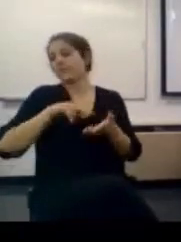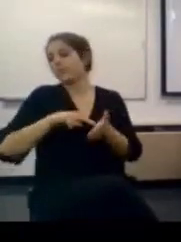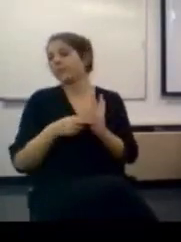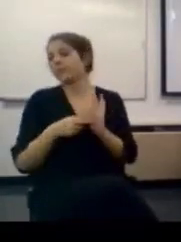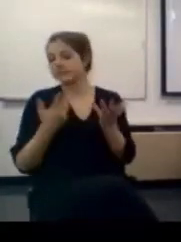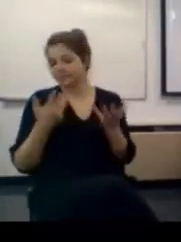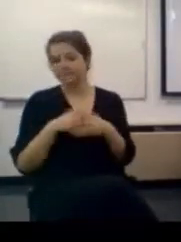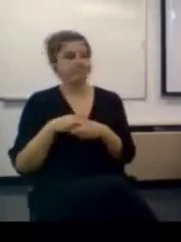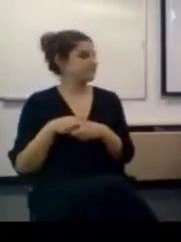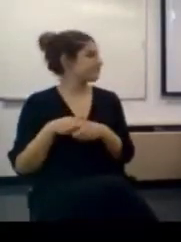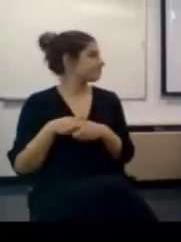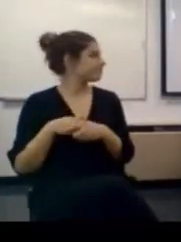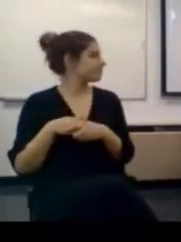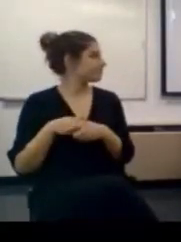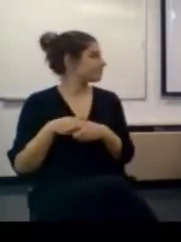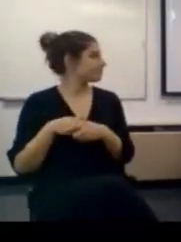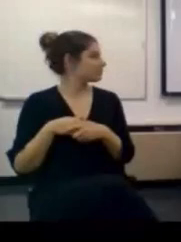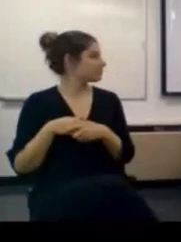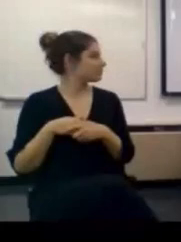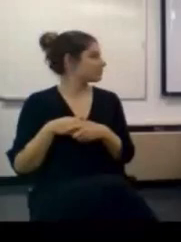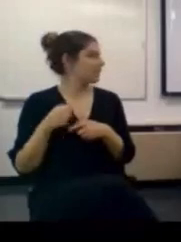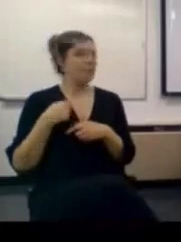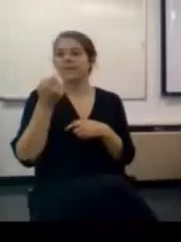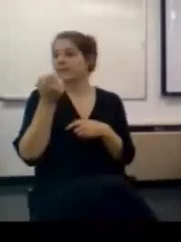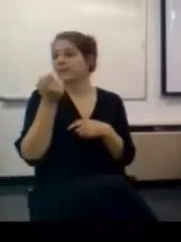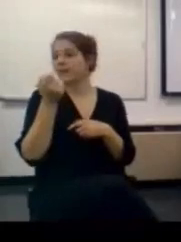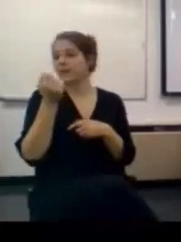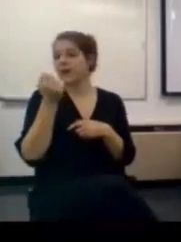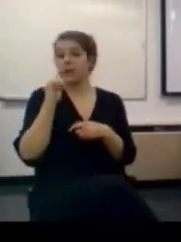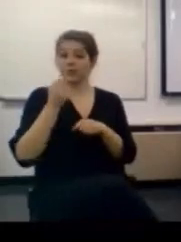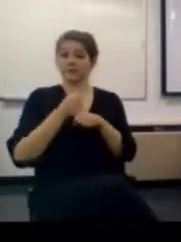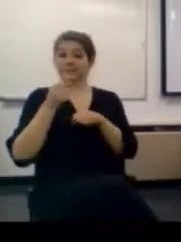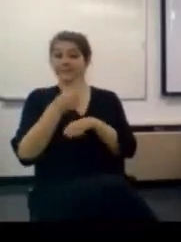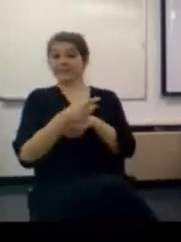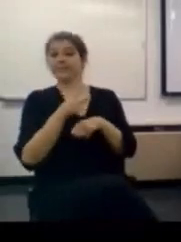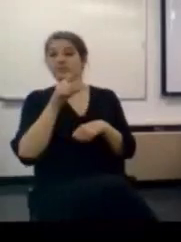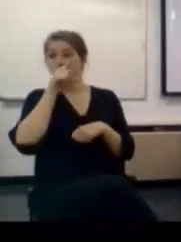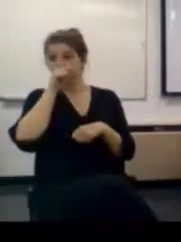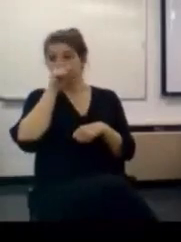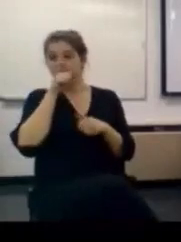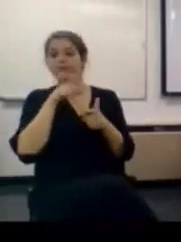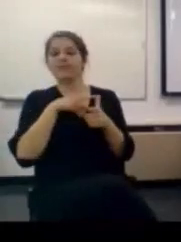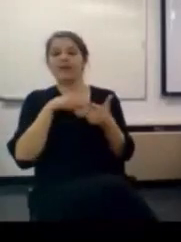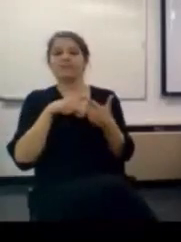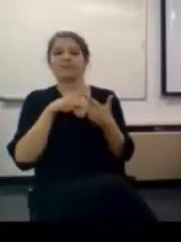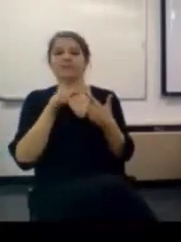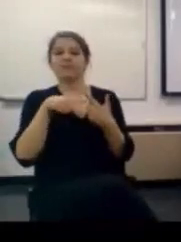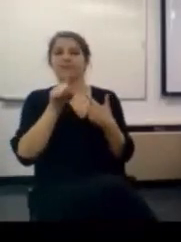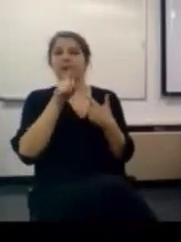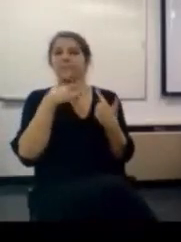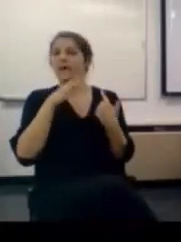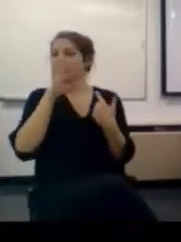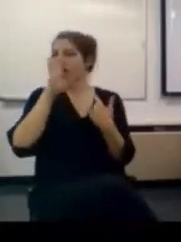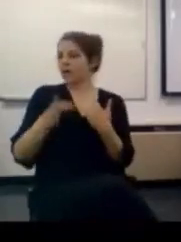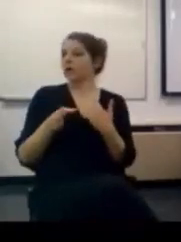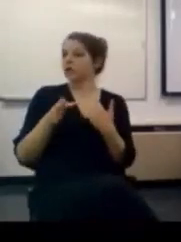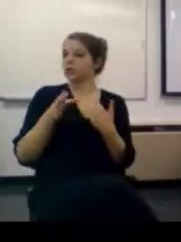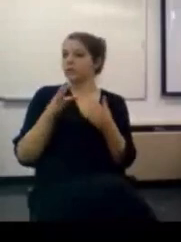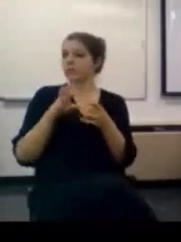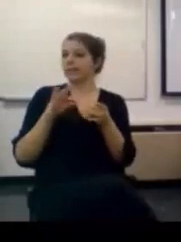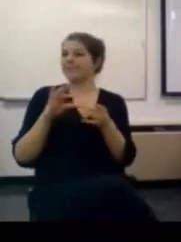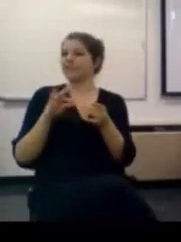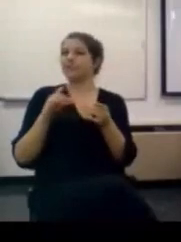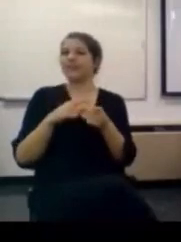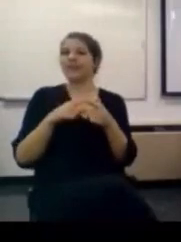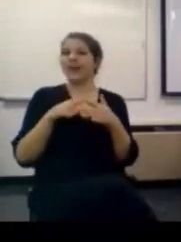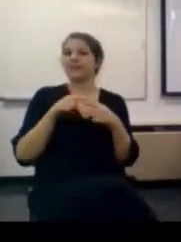And it does. And that was the purpose. I want to just, and what I do is, I mean, I'm a little bit, I'll send a tweet, and then they